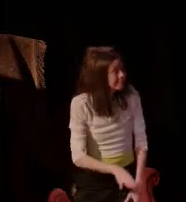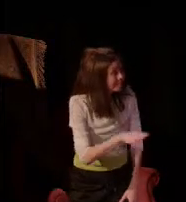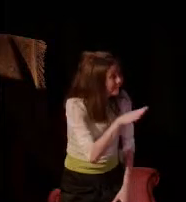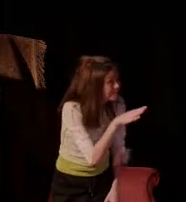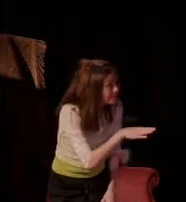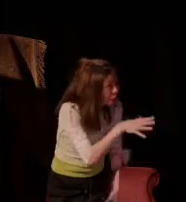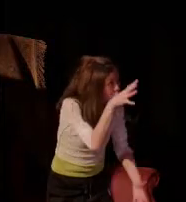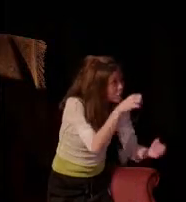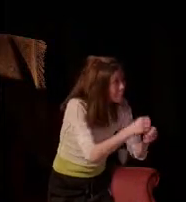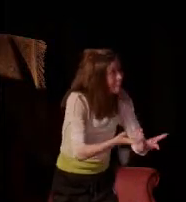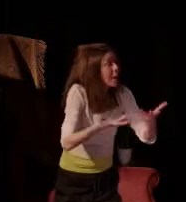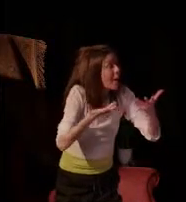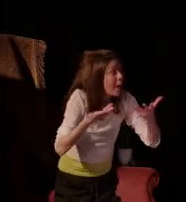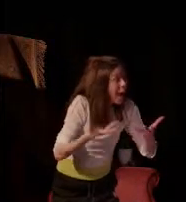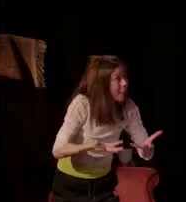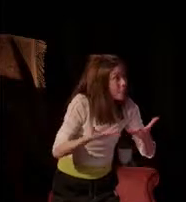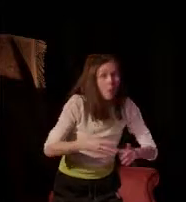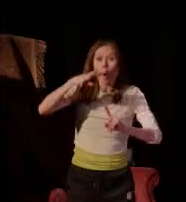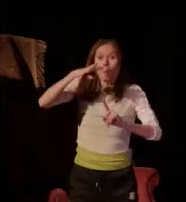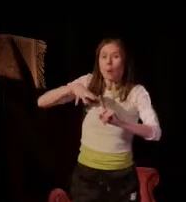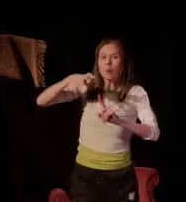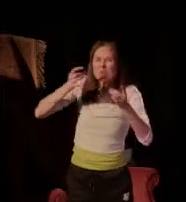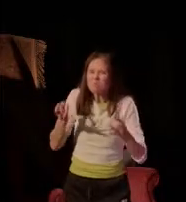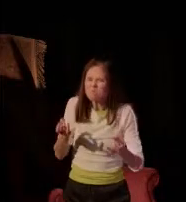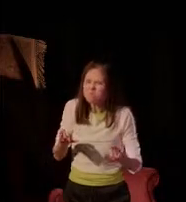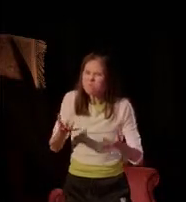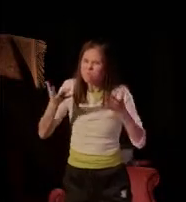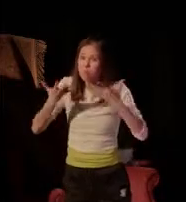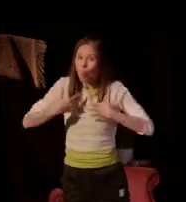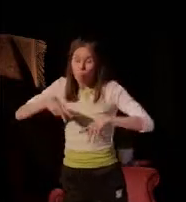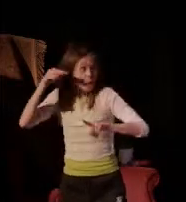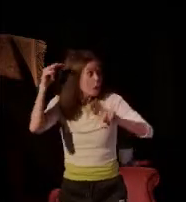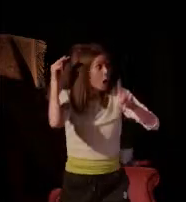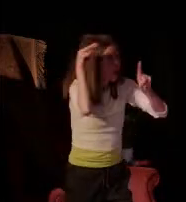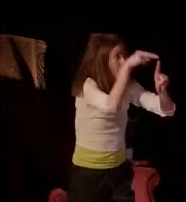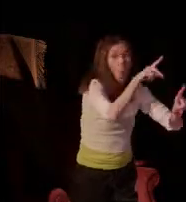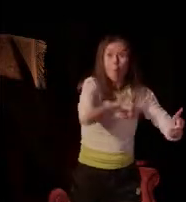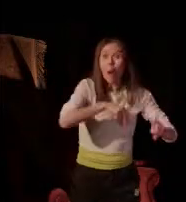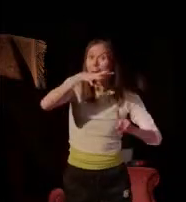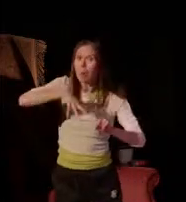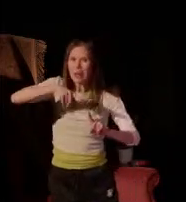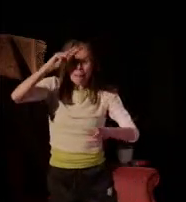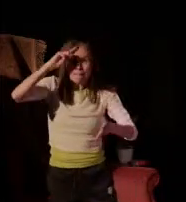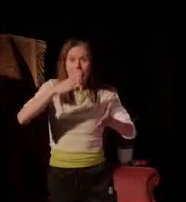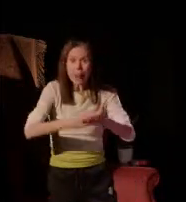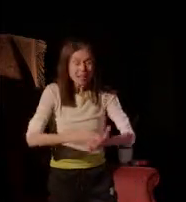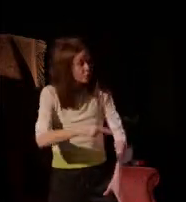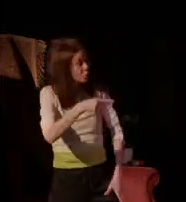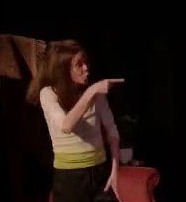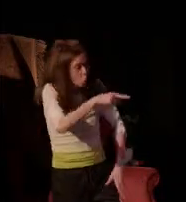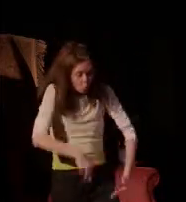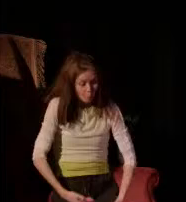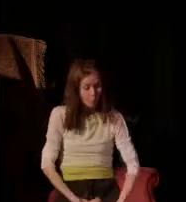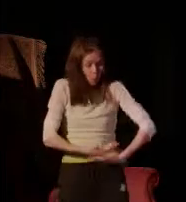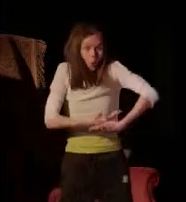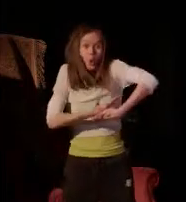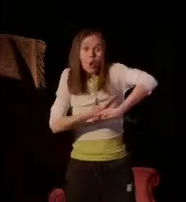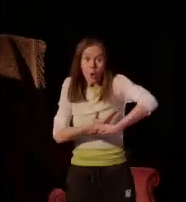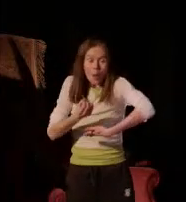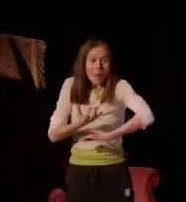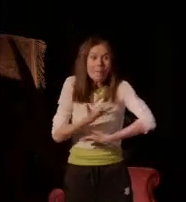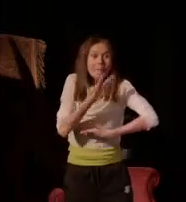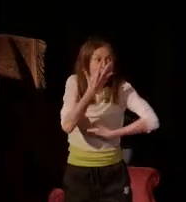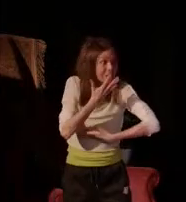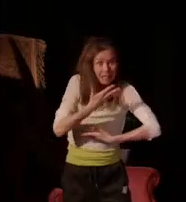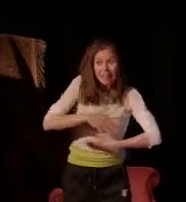Polixenes, and so your flesh and blood should not be punished by him. Show those things that came along with her, those secret things. This being done, let Polixenes go whistle, I